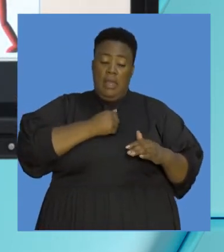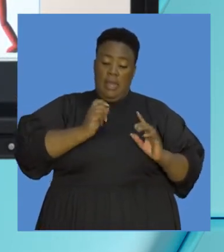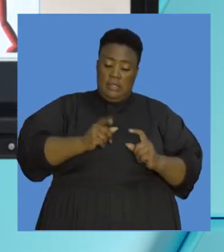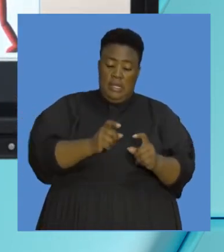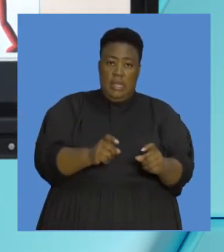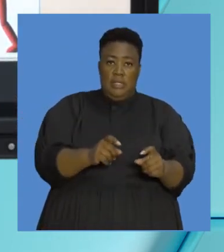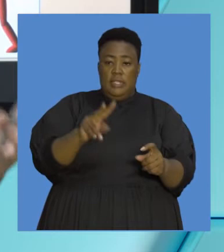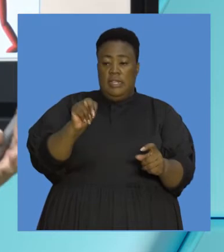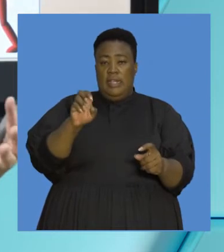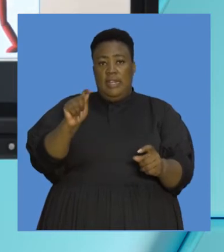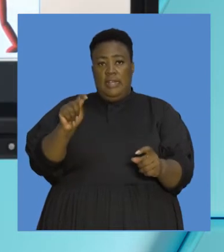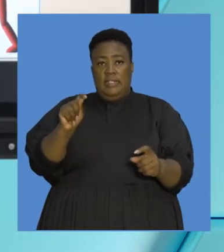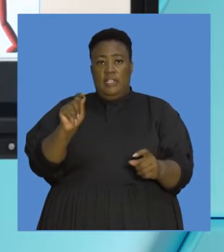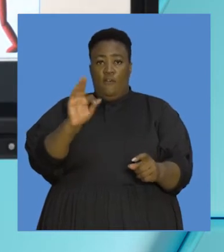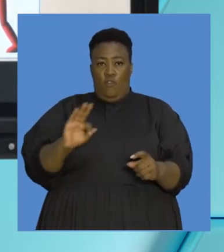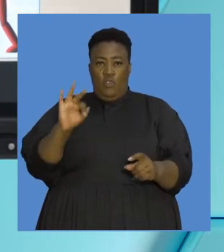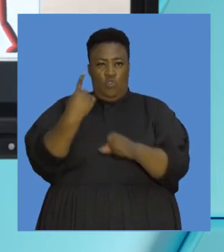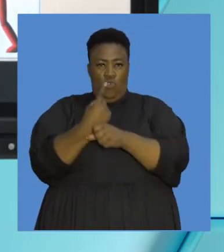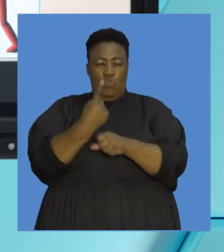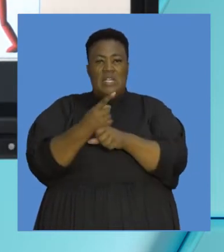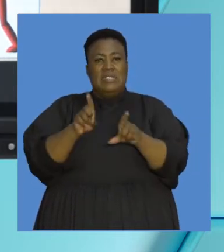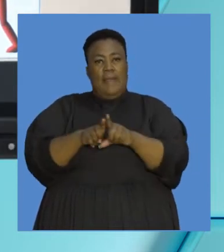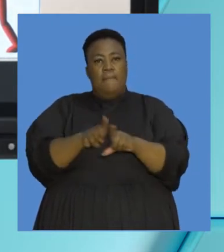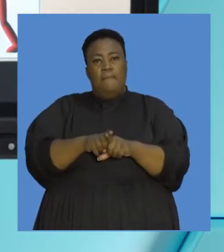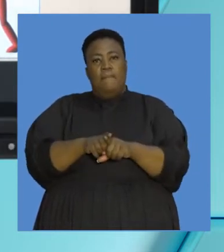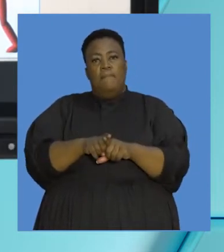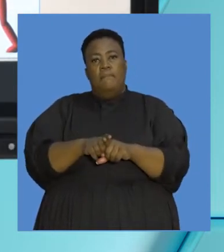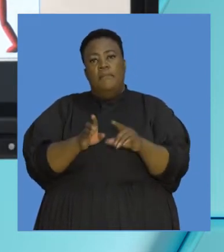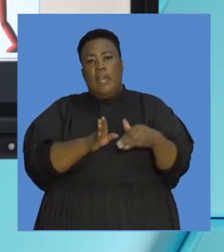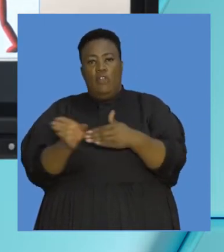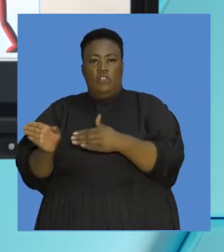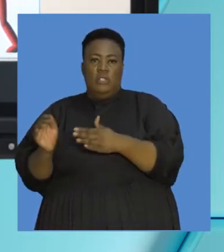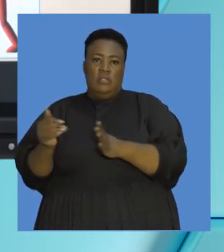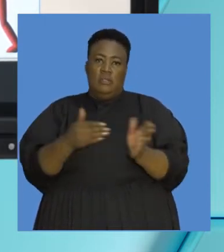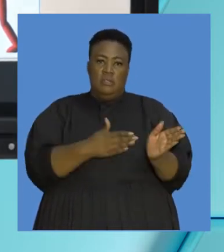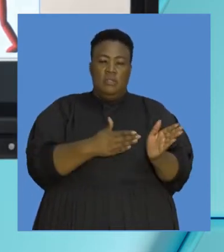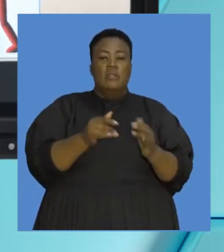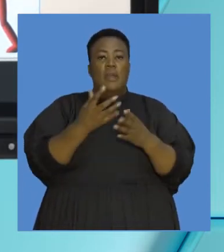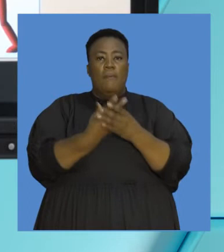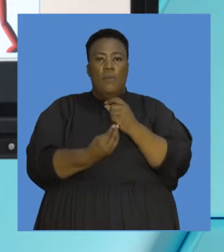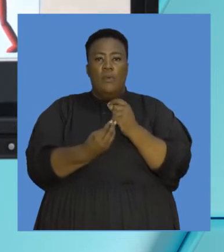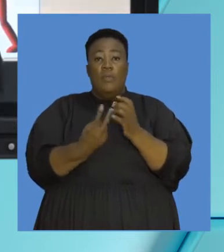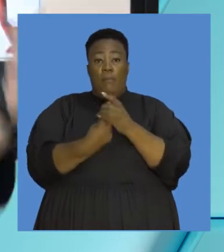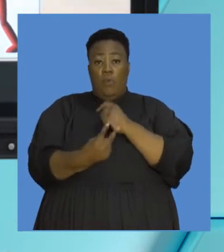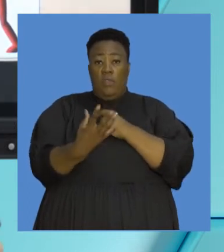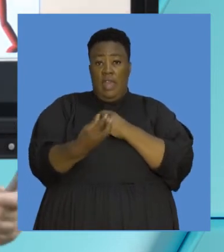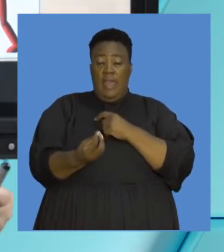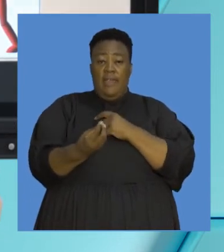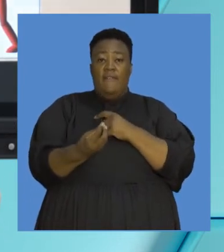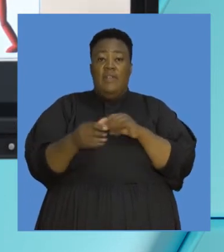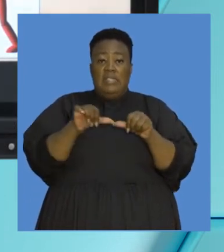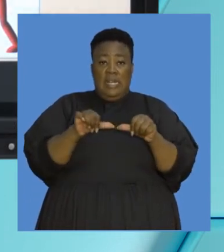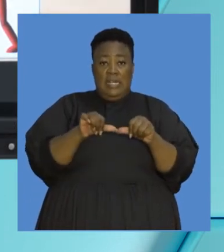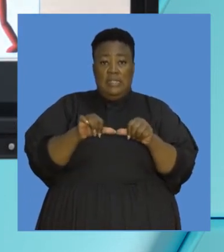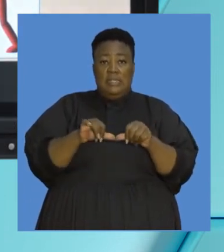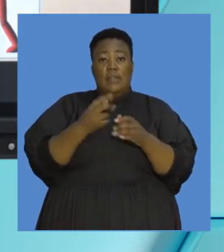acceleration and net force are always in the same direction. They're both vectors. So they both have size, they both have direction.